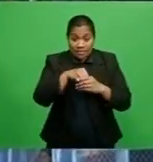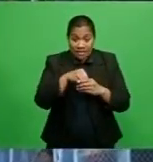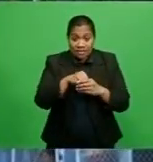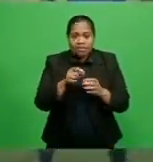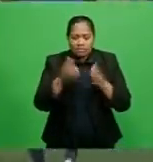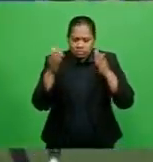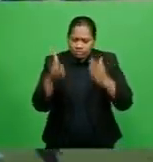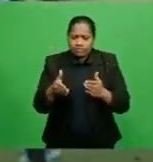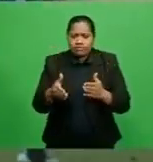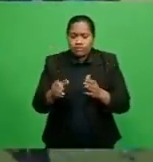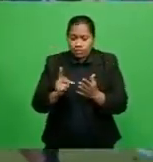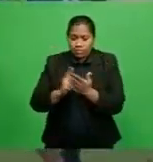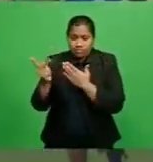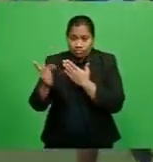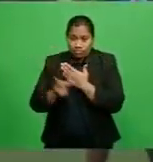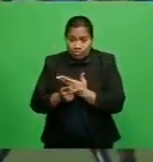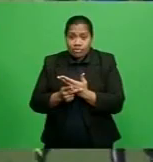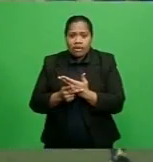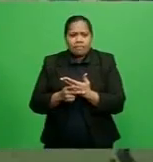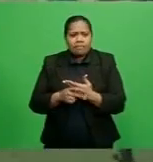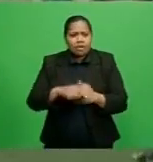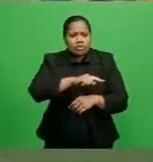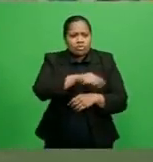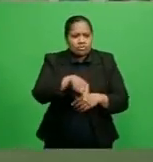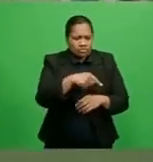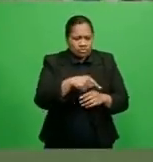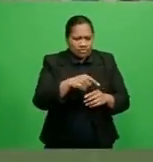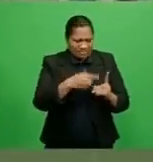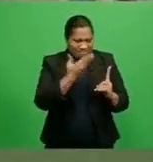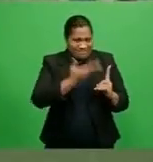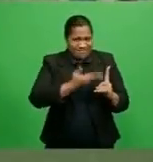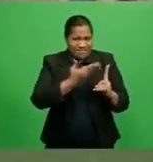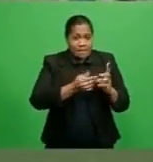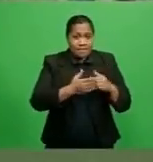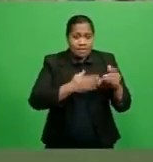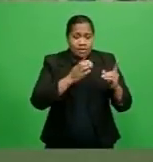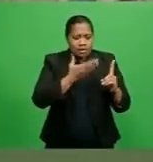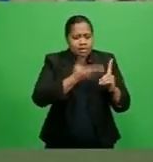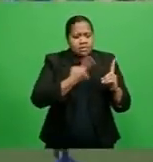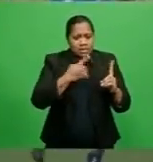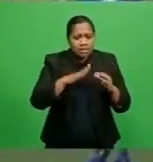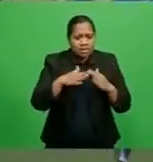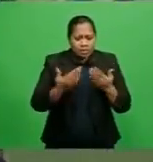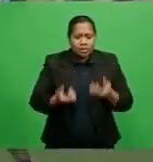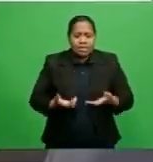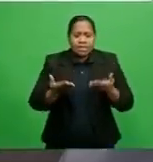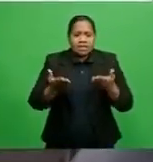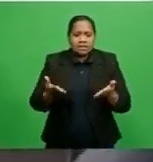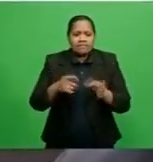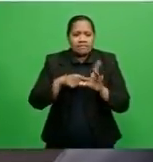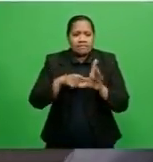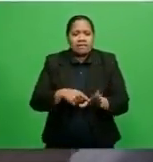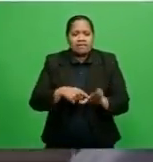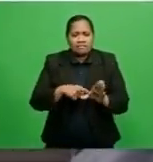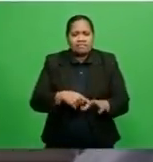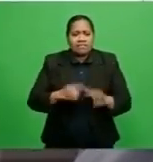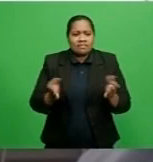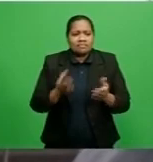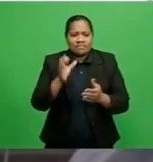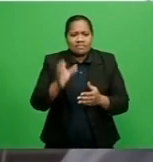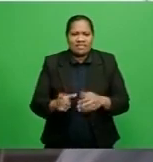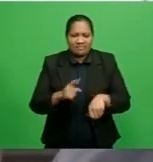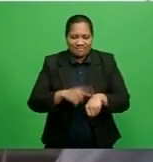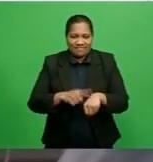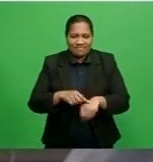program, Suva manager Nemani Tuifangalele says this will give some of their younger players game time. Yesterday we've been told